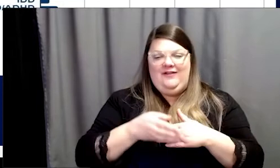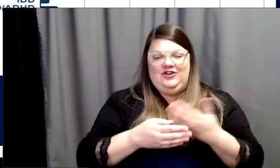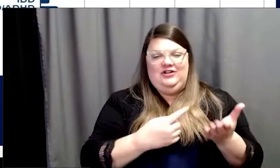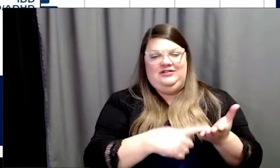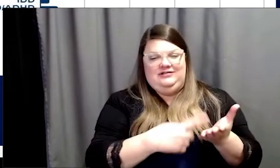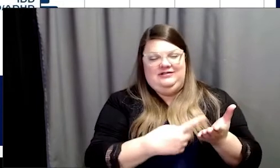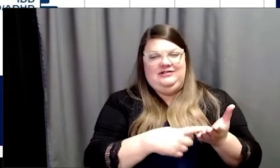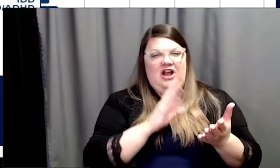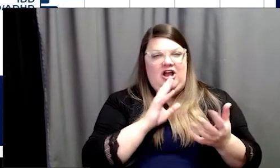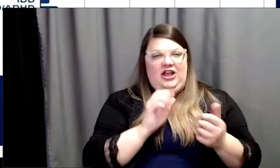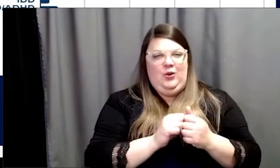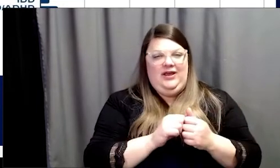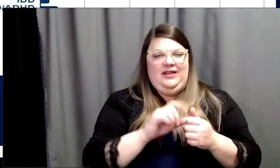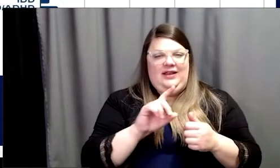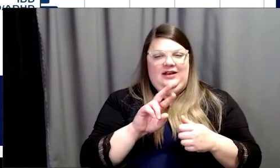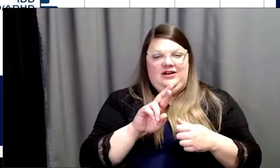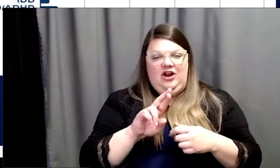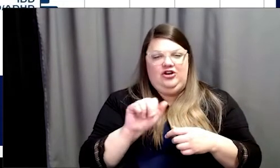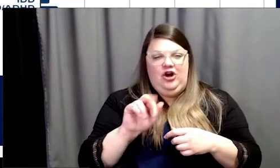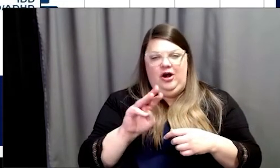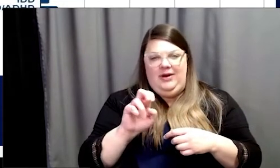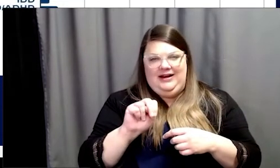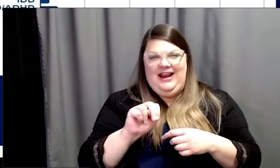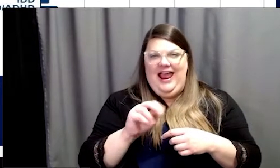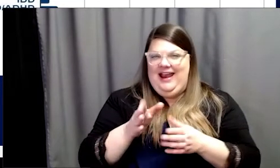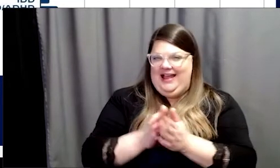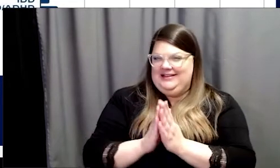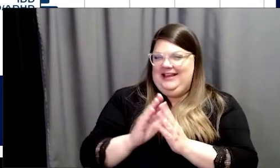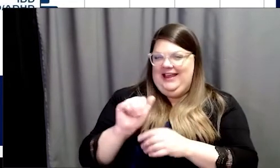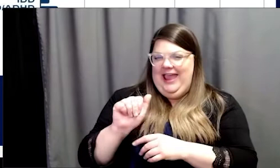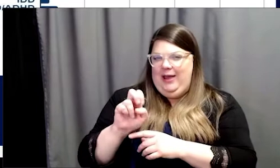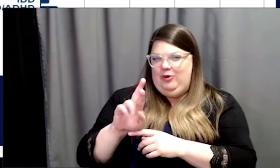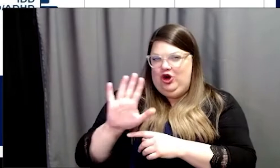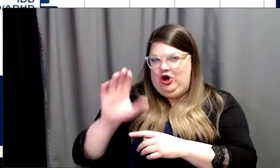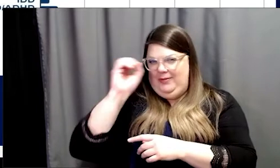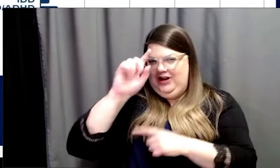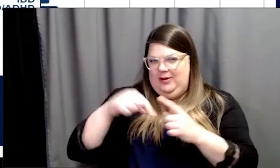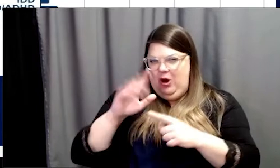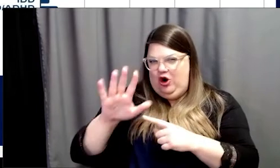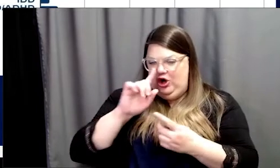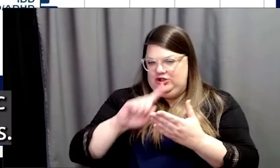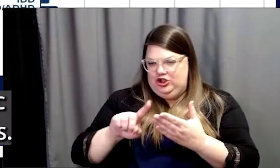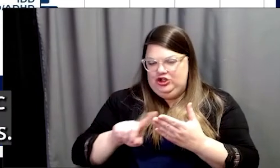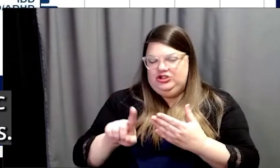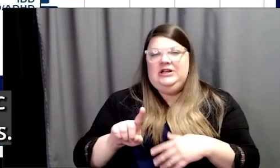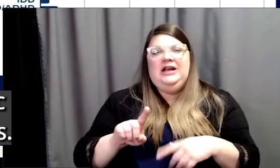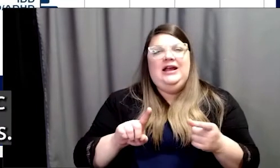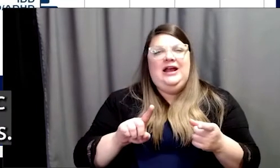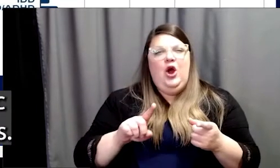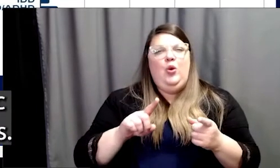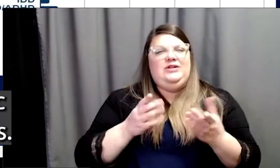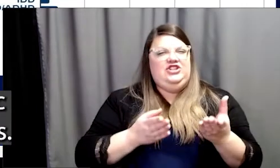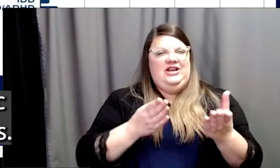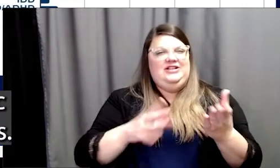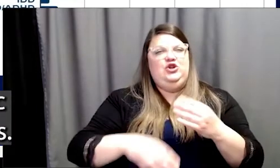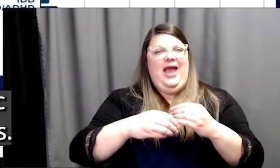Dr. Arman and getting Amber's opinion on her search, They suggested that to put other keywords